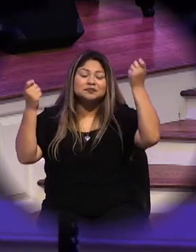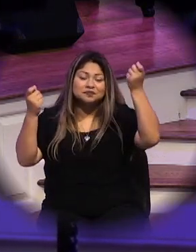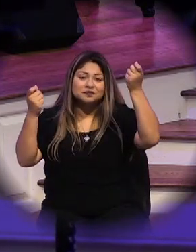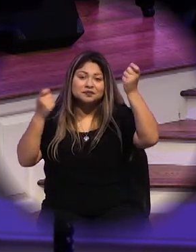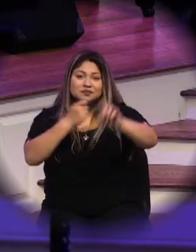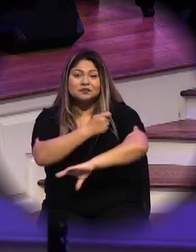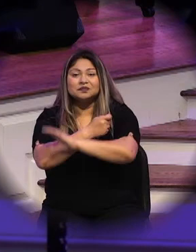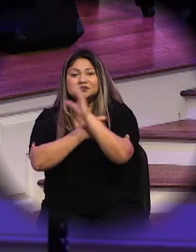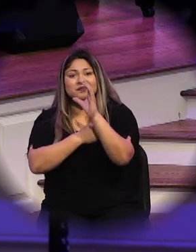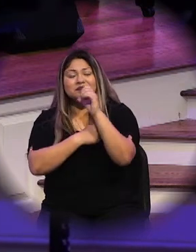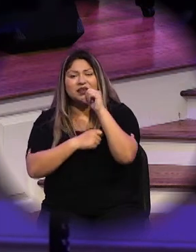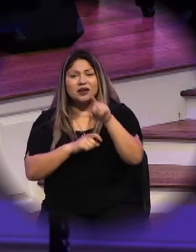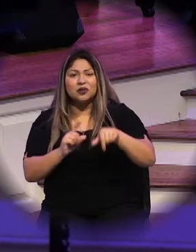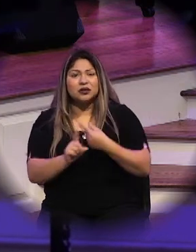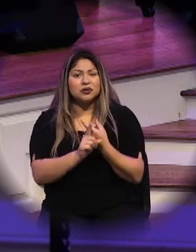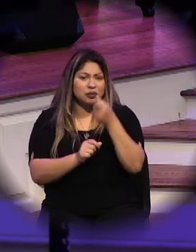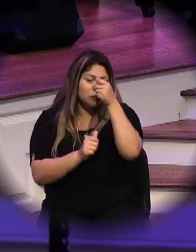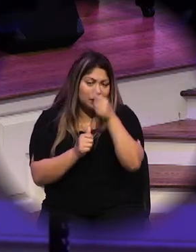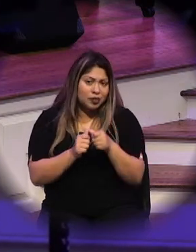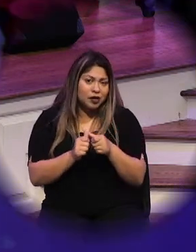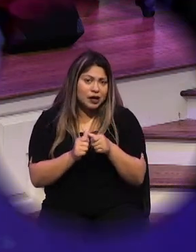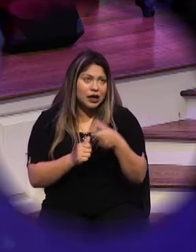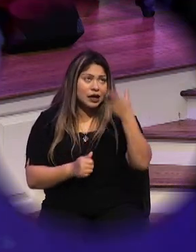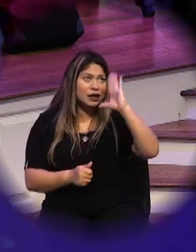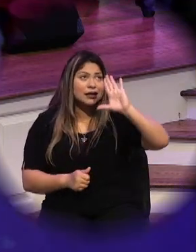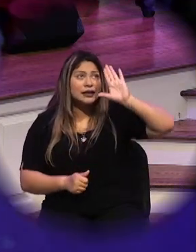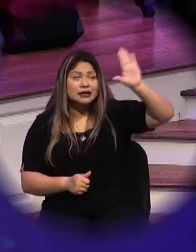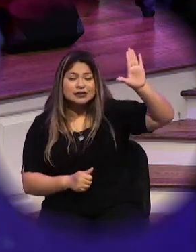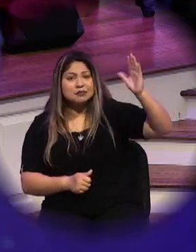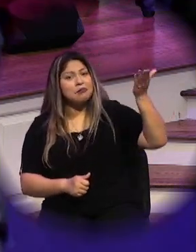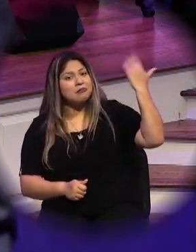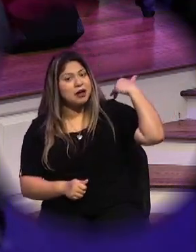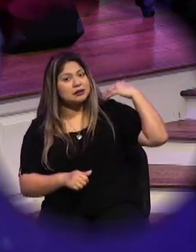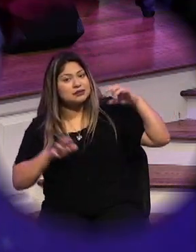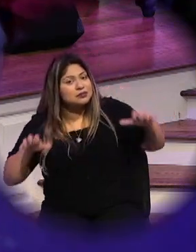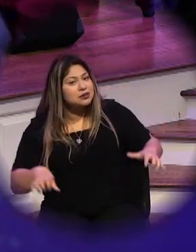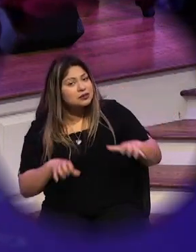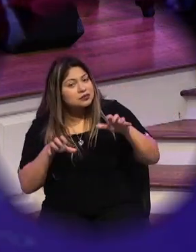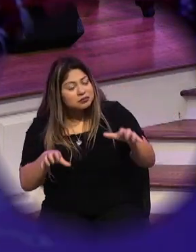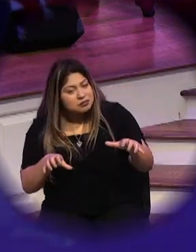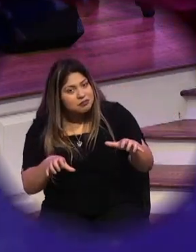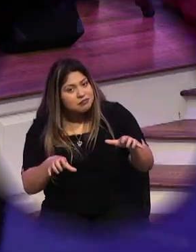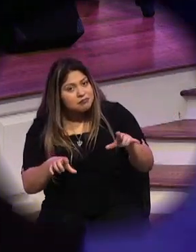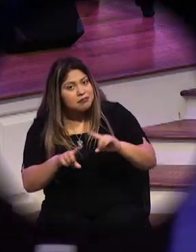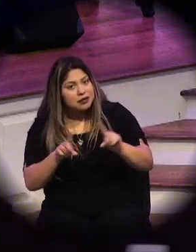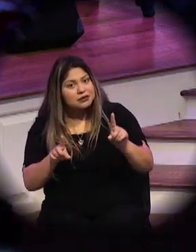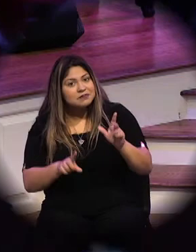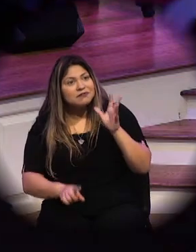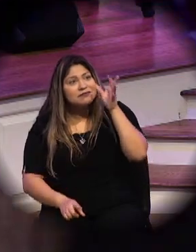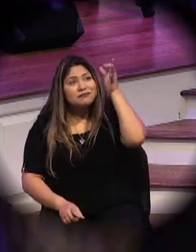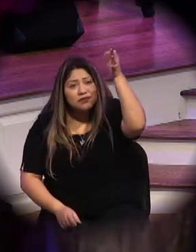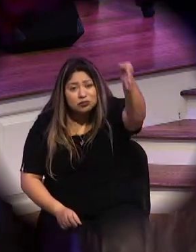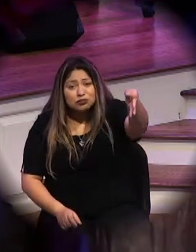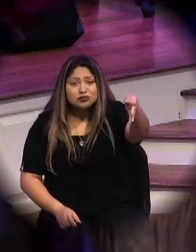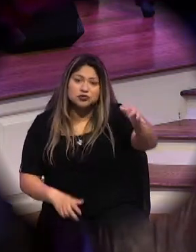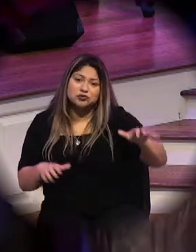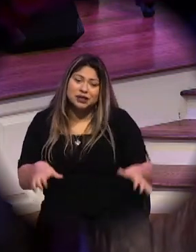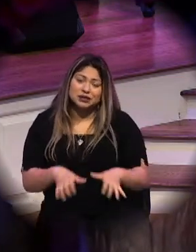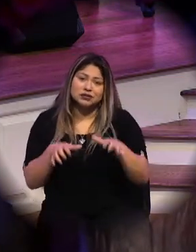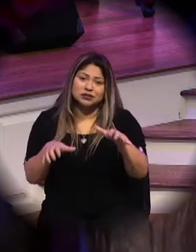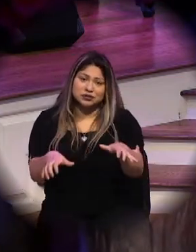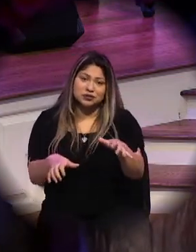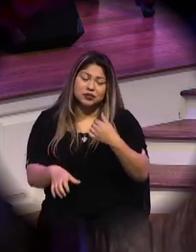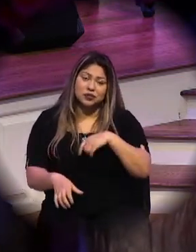has done, but what he will do. And with that, we will join Isaac